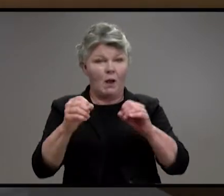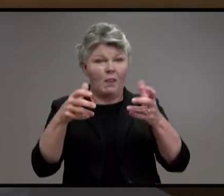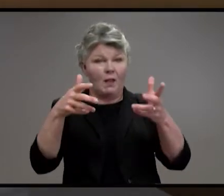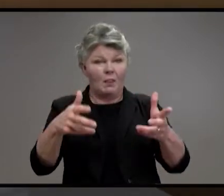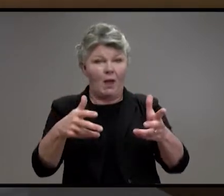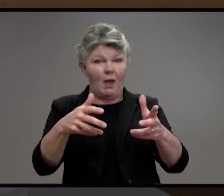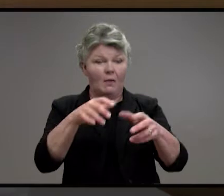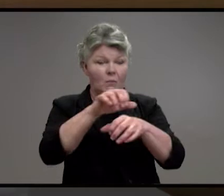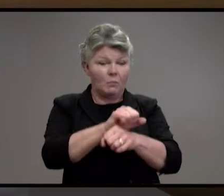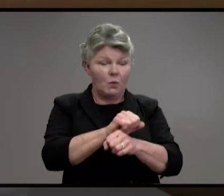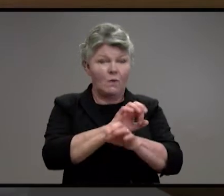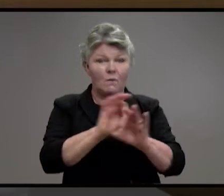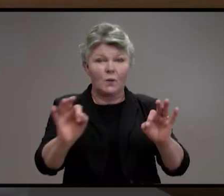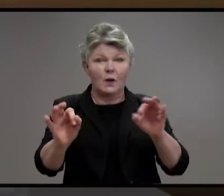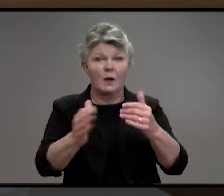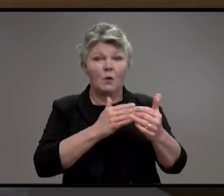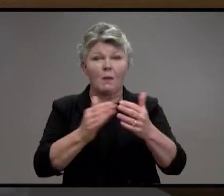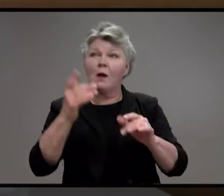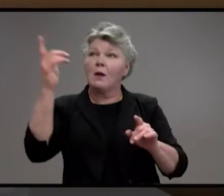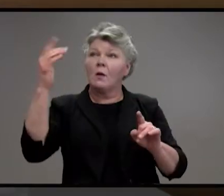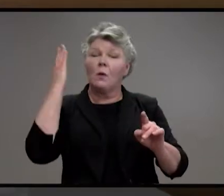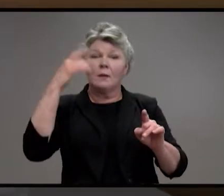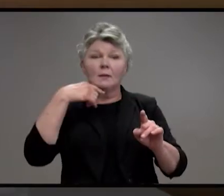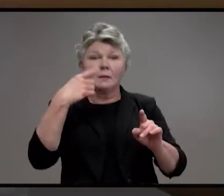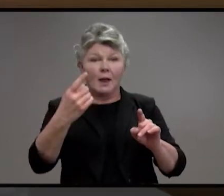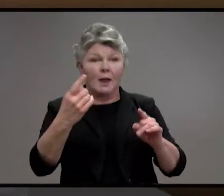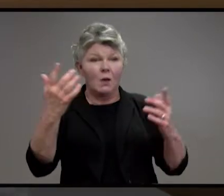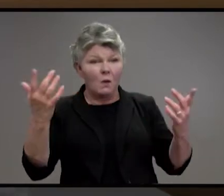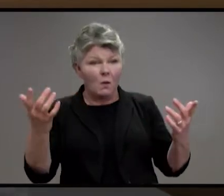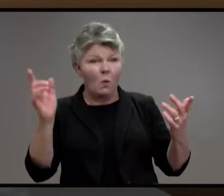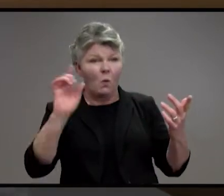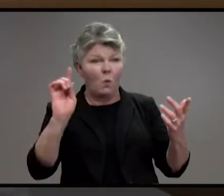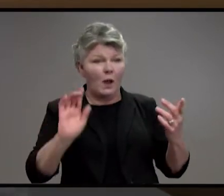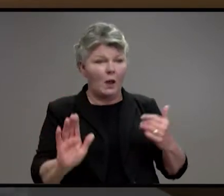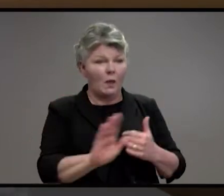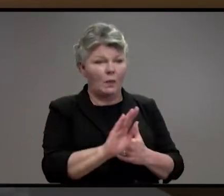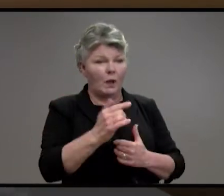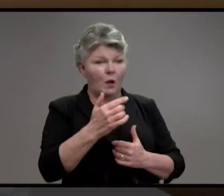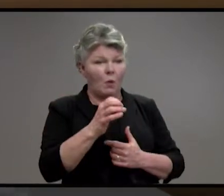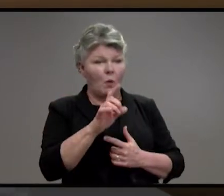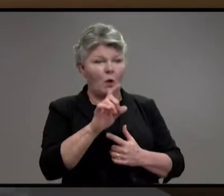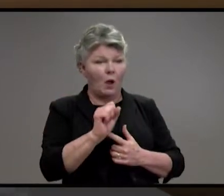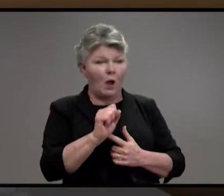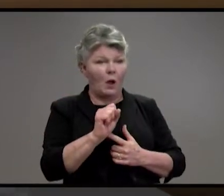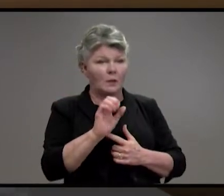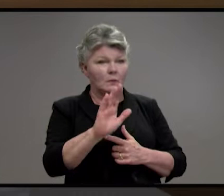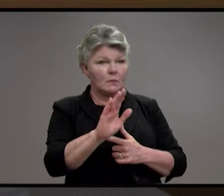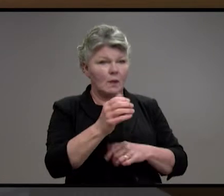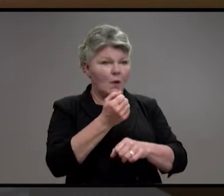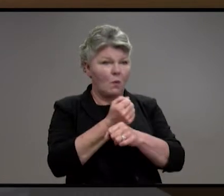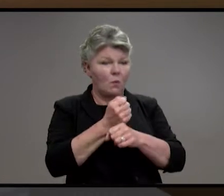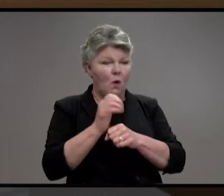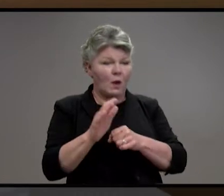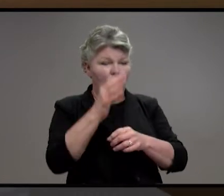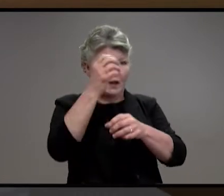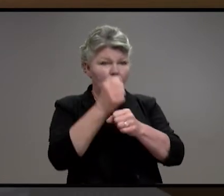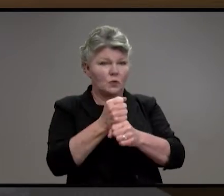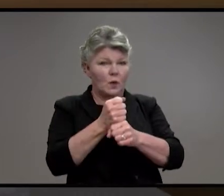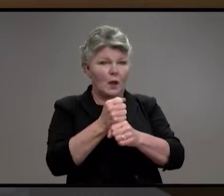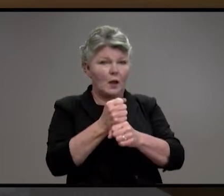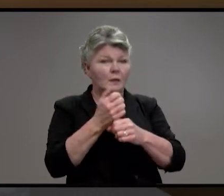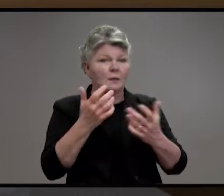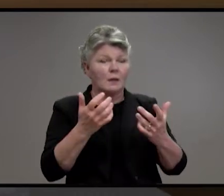or free. Then he will say, where are their gods, the rock in which they took refuge, who ate the fat of